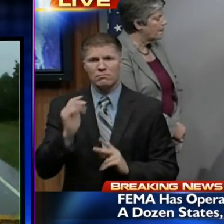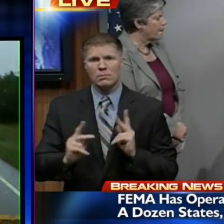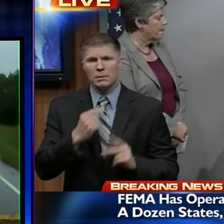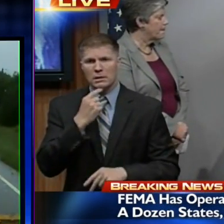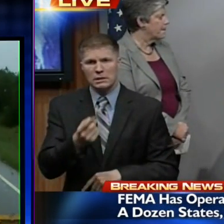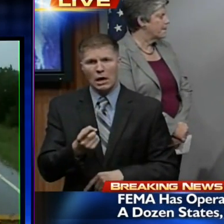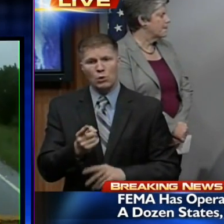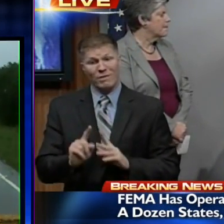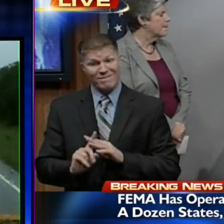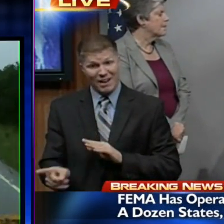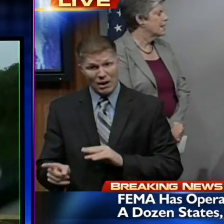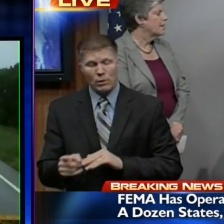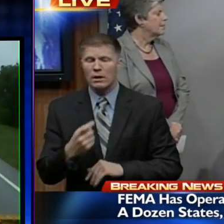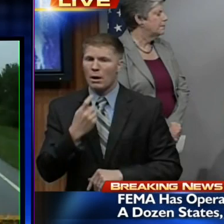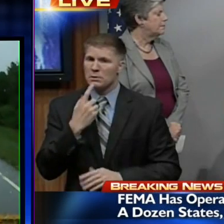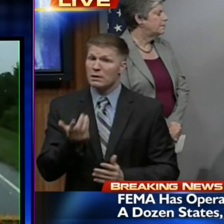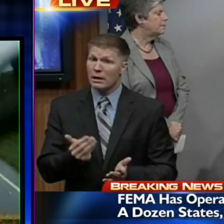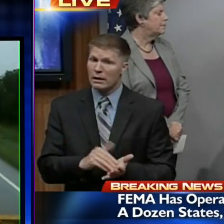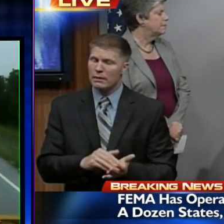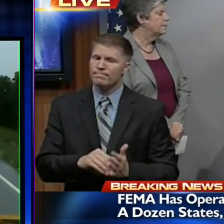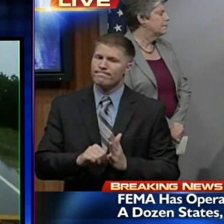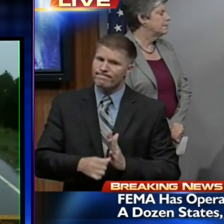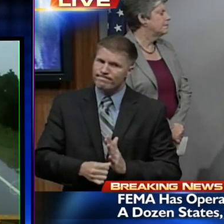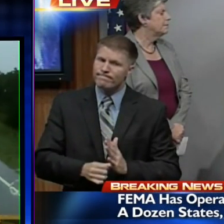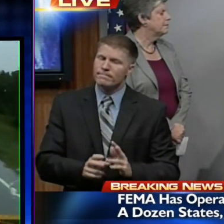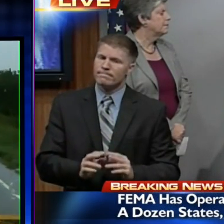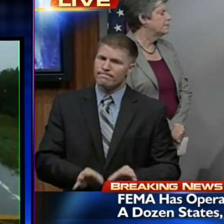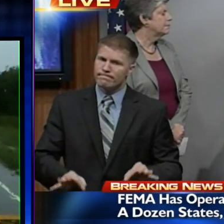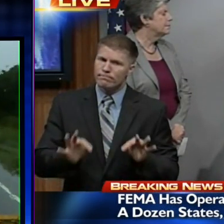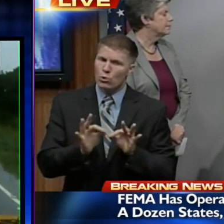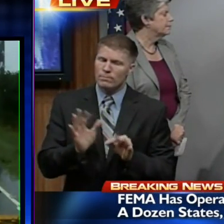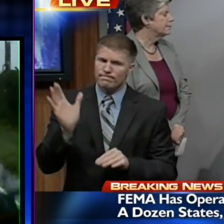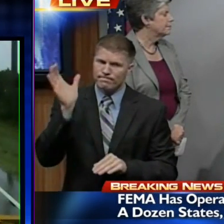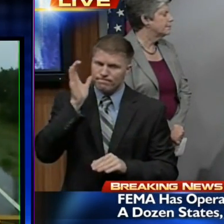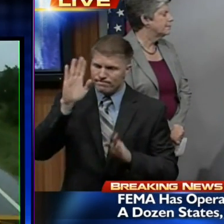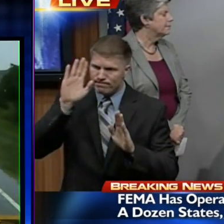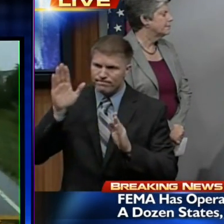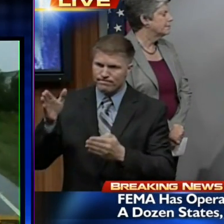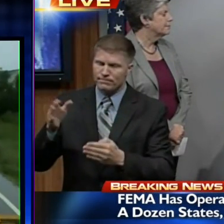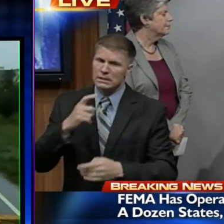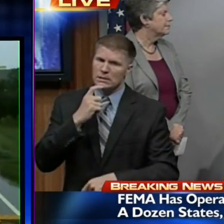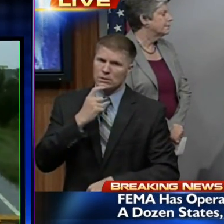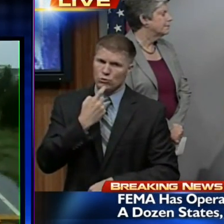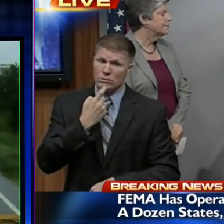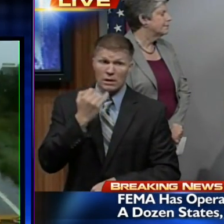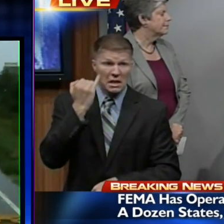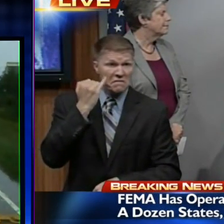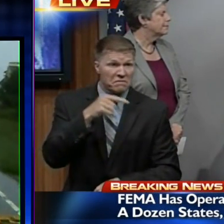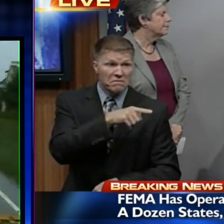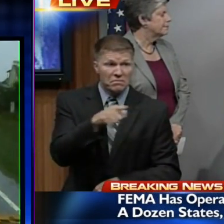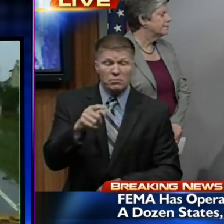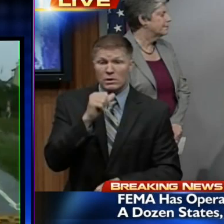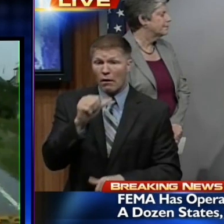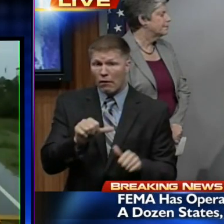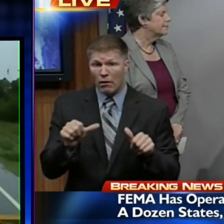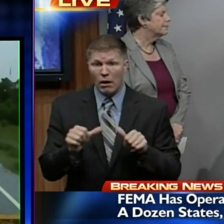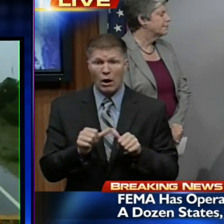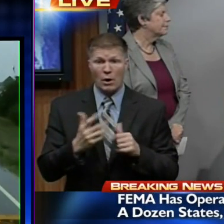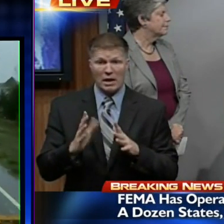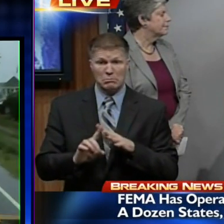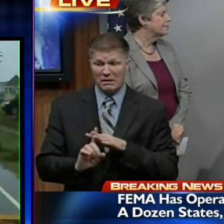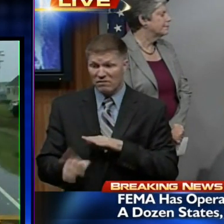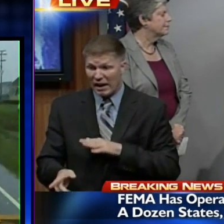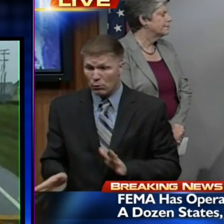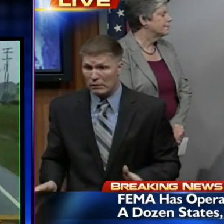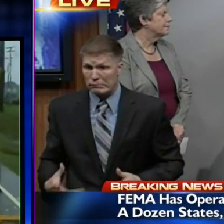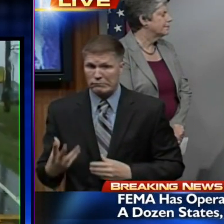I'm going to say it again. It's really important to heed those warnings. They're serious. And if you're not in an area that's been evacuated, make sure